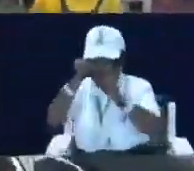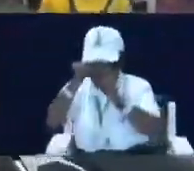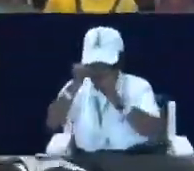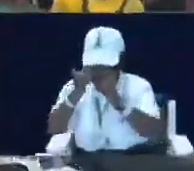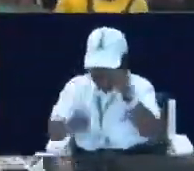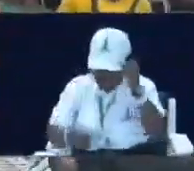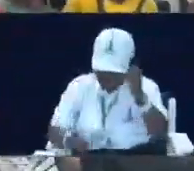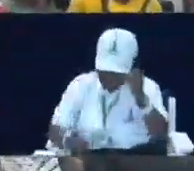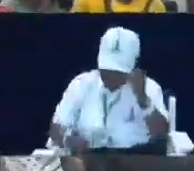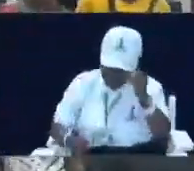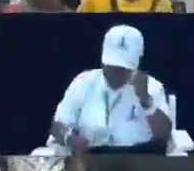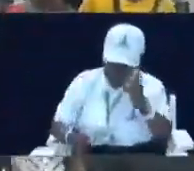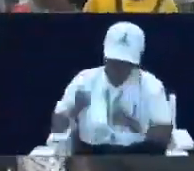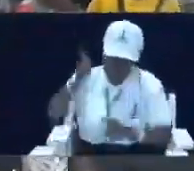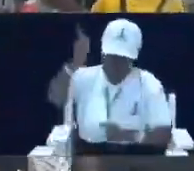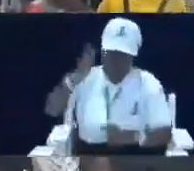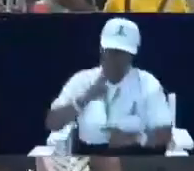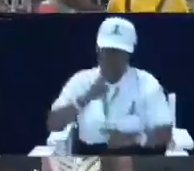Omega,